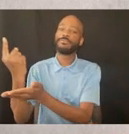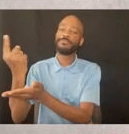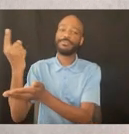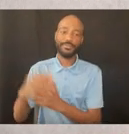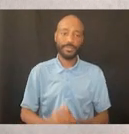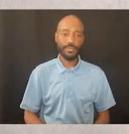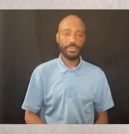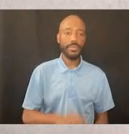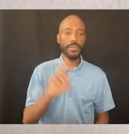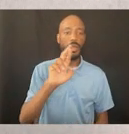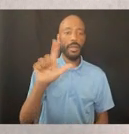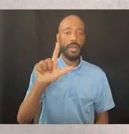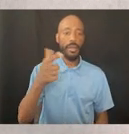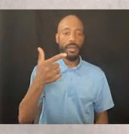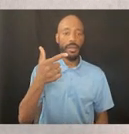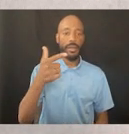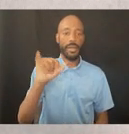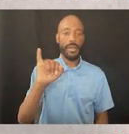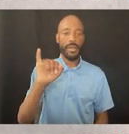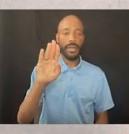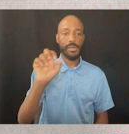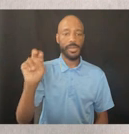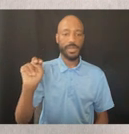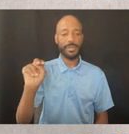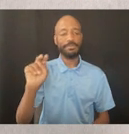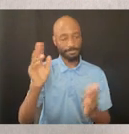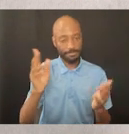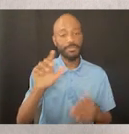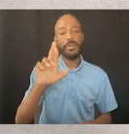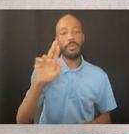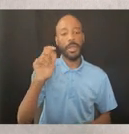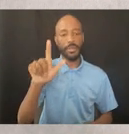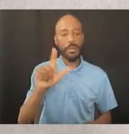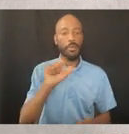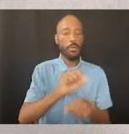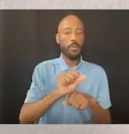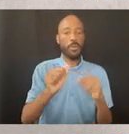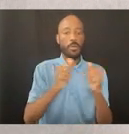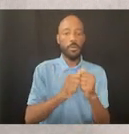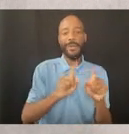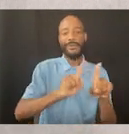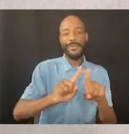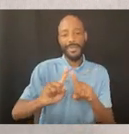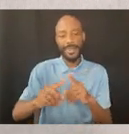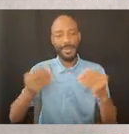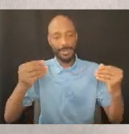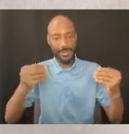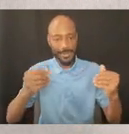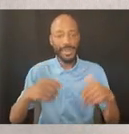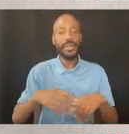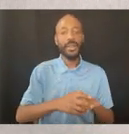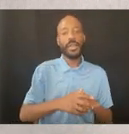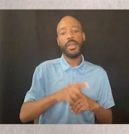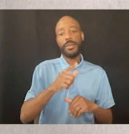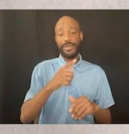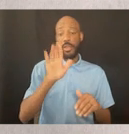R.L. Gibson, Rachel, works as a mixed media artist with work in galleries from New York to Los Angeles and collections